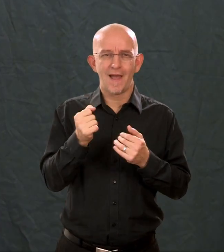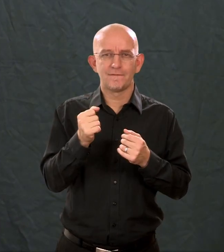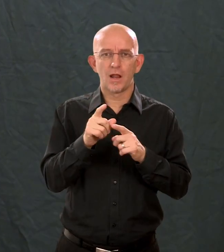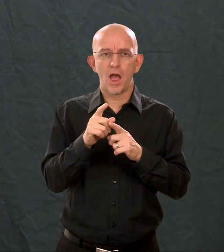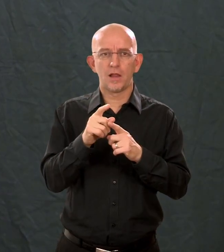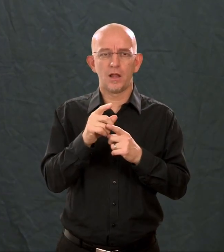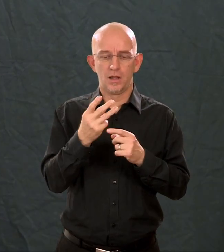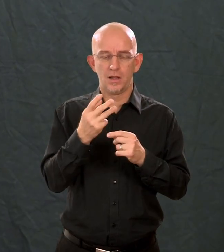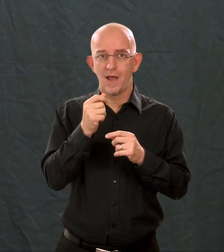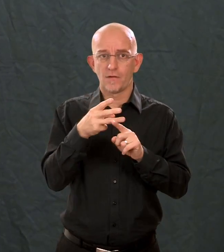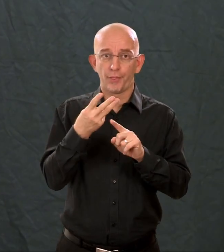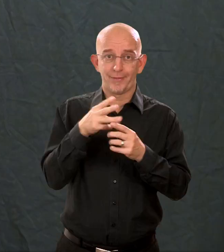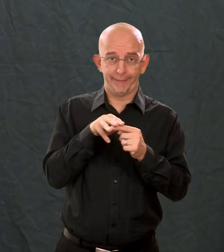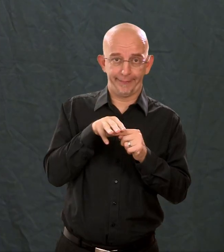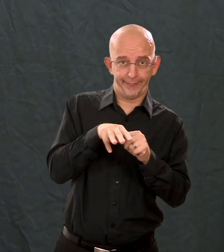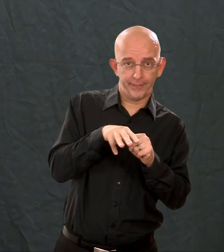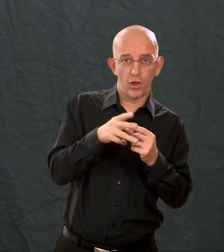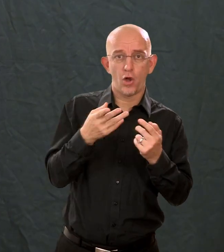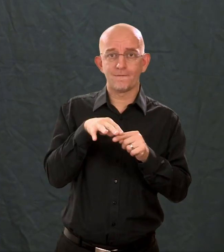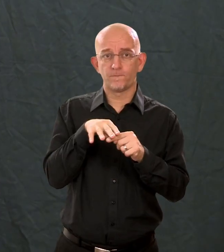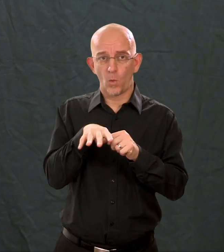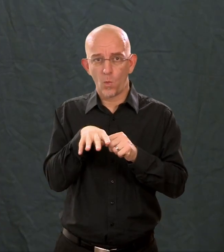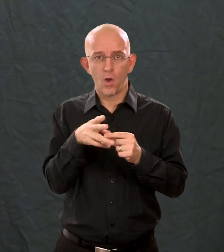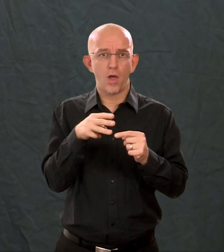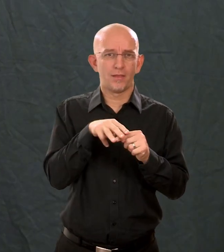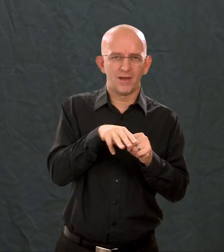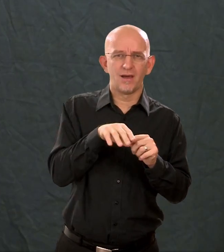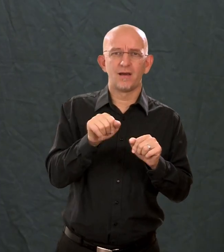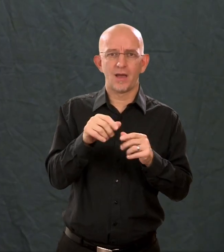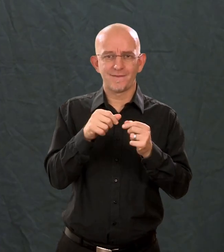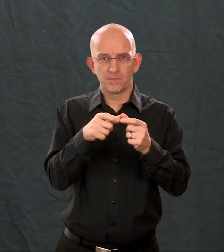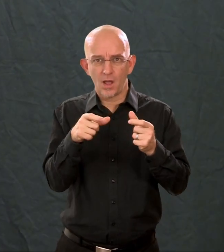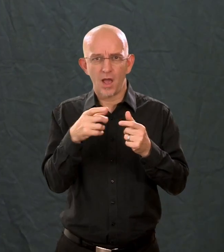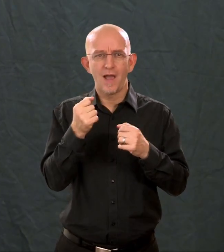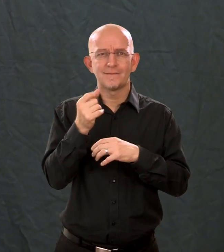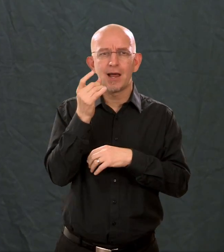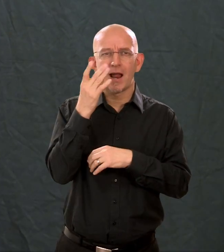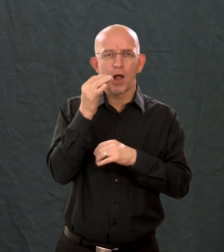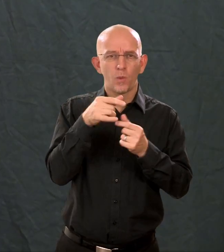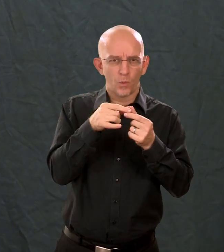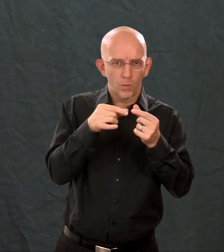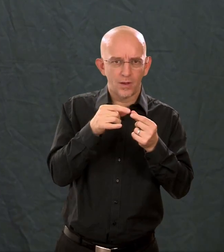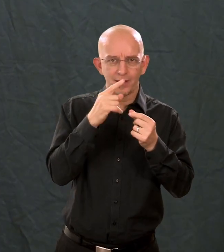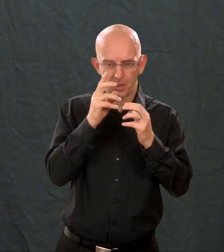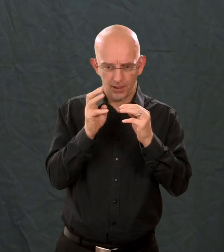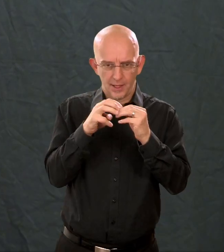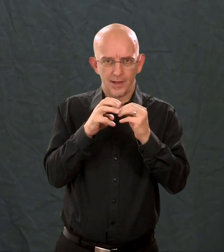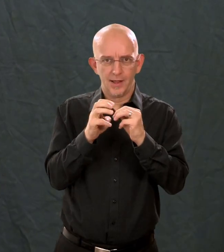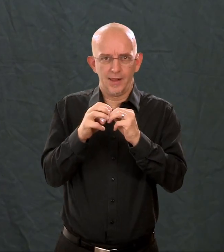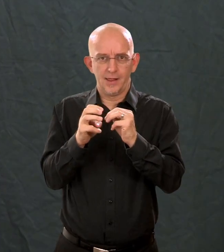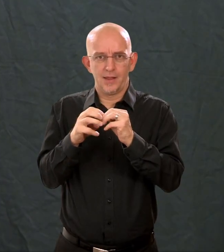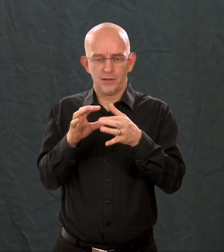4 or 5 prongs, or they were bars, and you had little